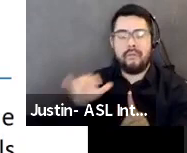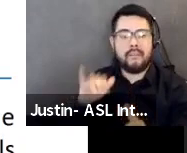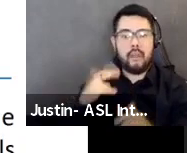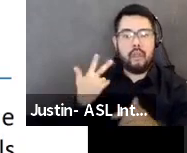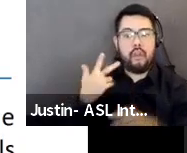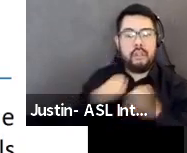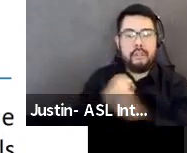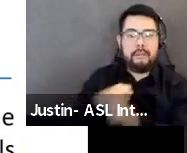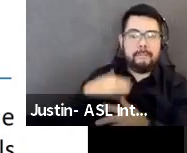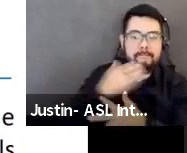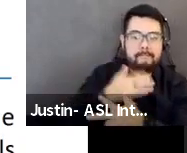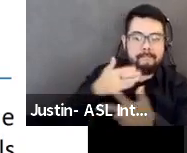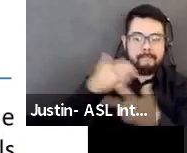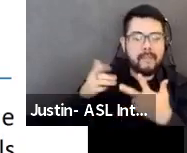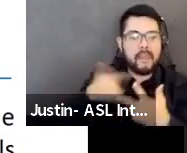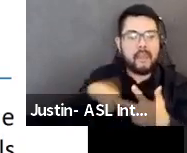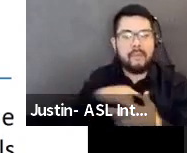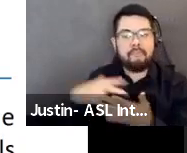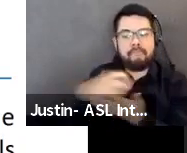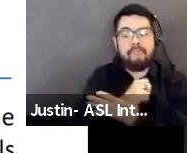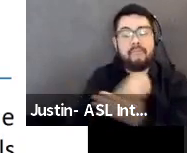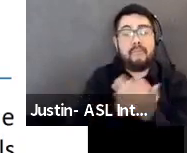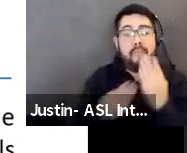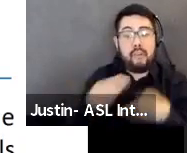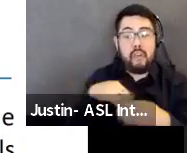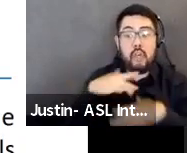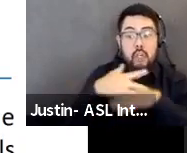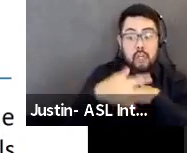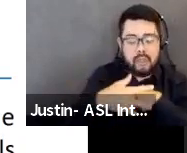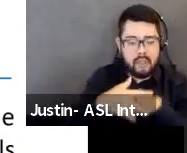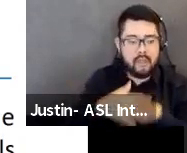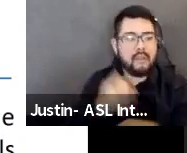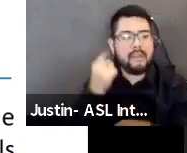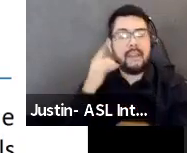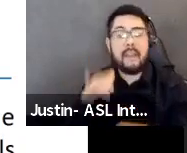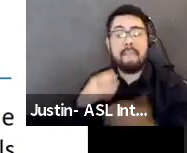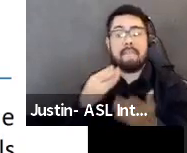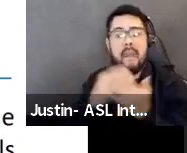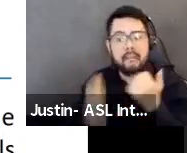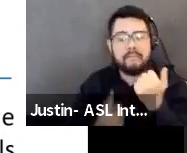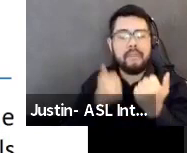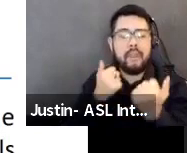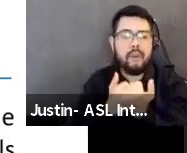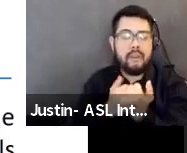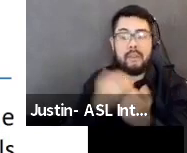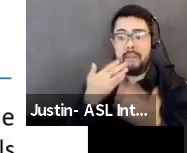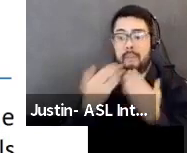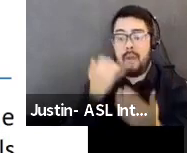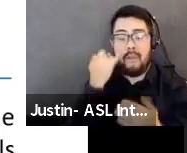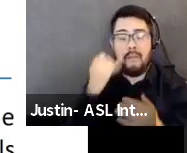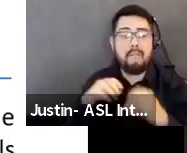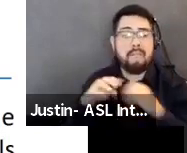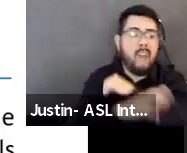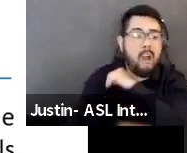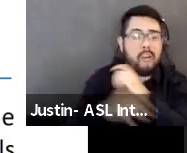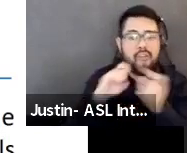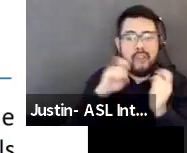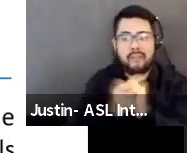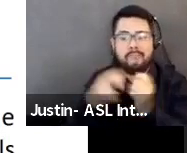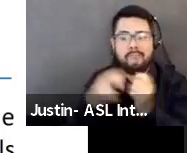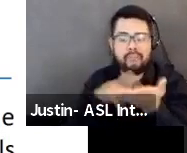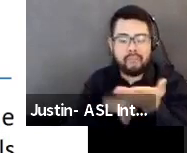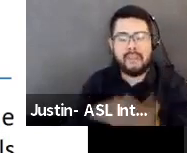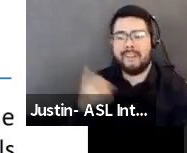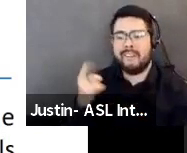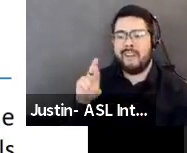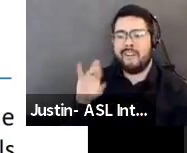that schools receive their budgets early in spring and with funding levels guaranteed against any fall changes of enrollment as dr jackson messaged